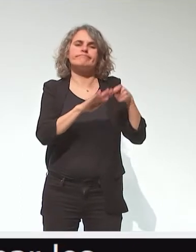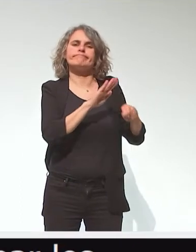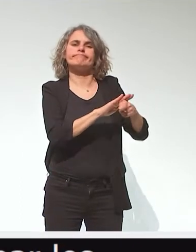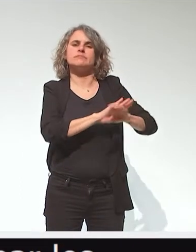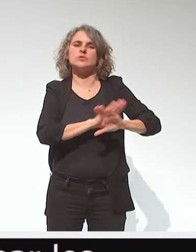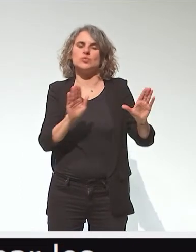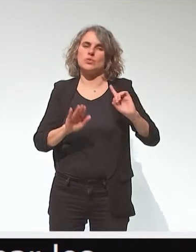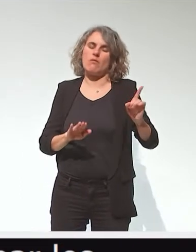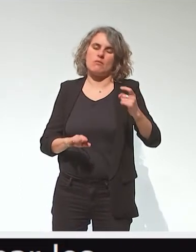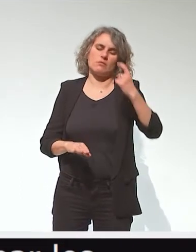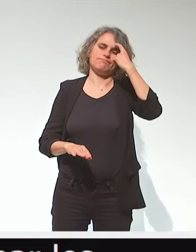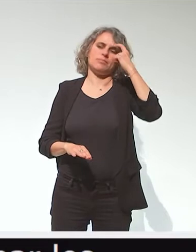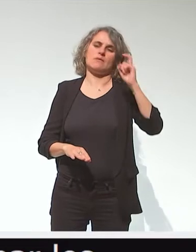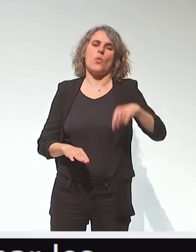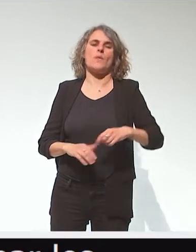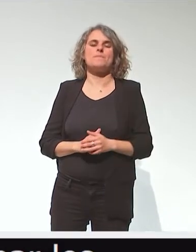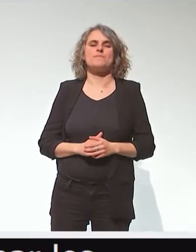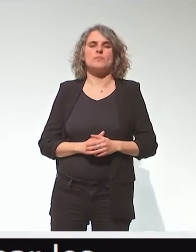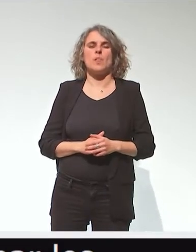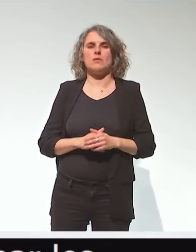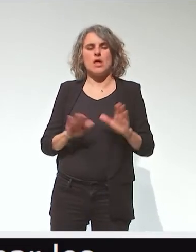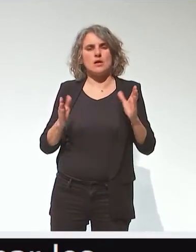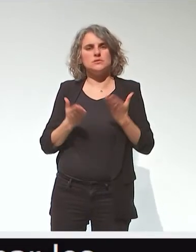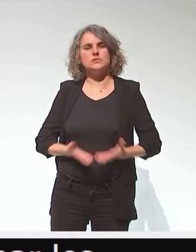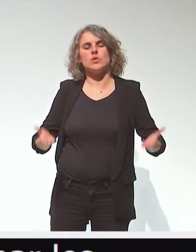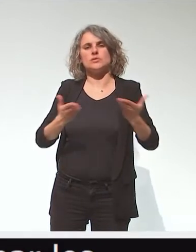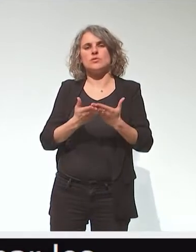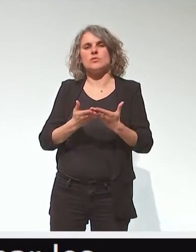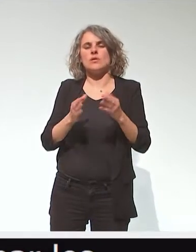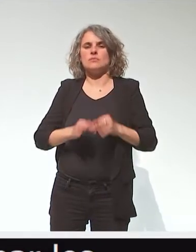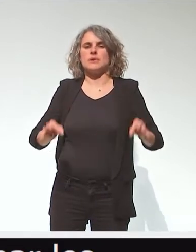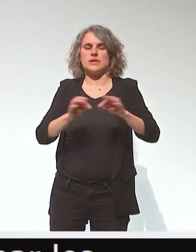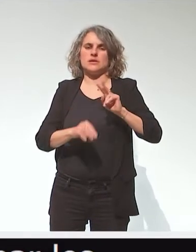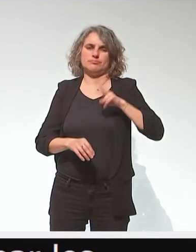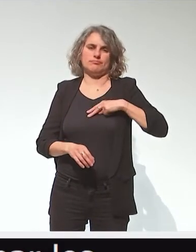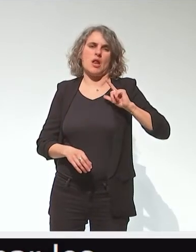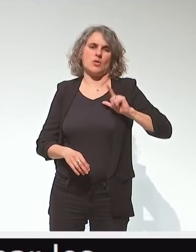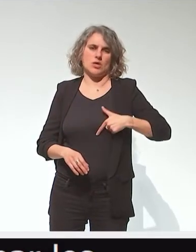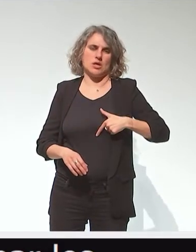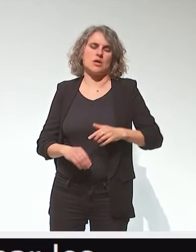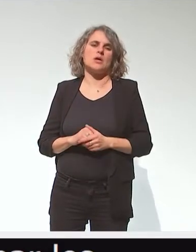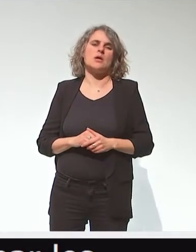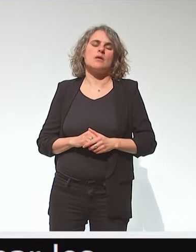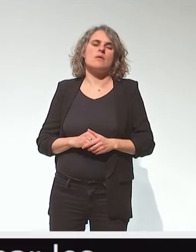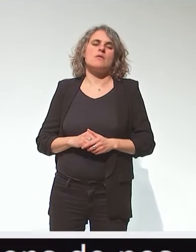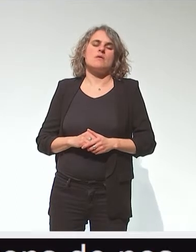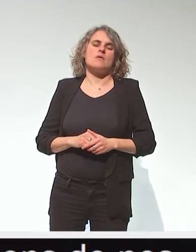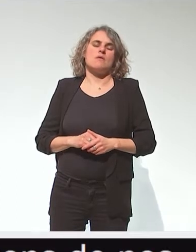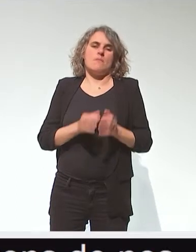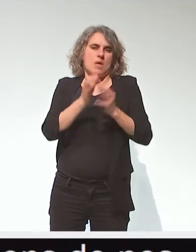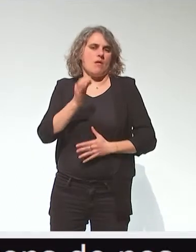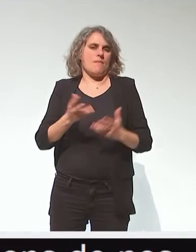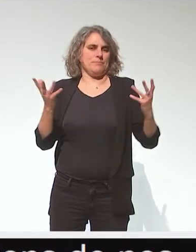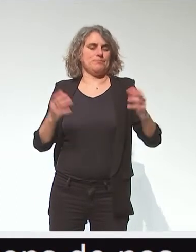in Latvia, just the picture, we are a country of roughly 2 million people. We